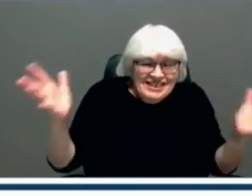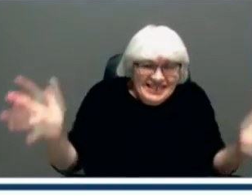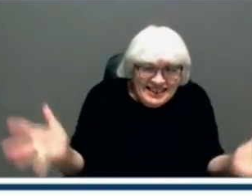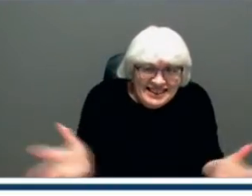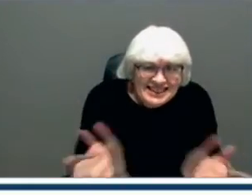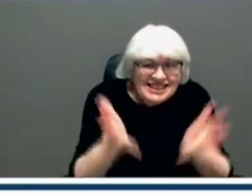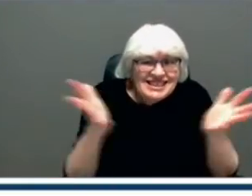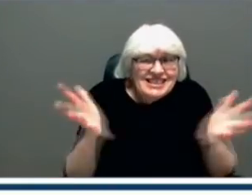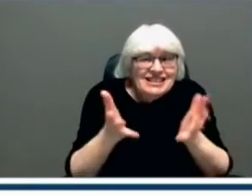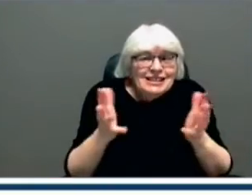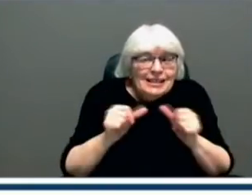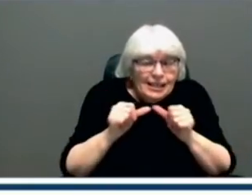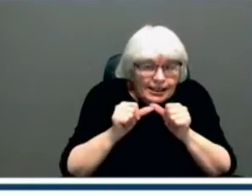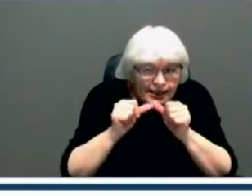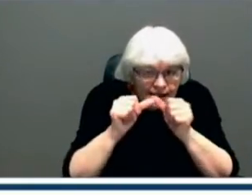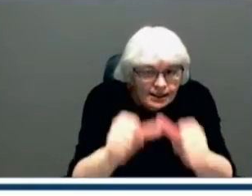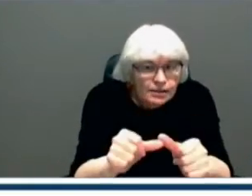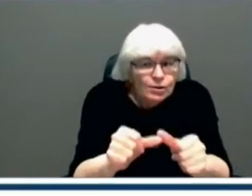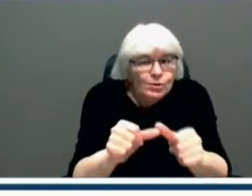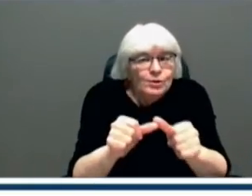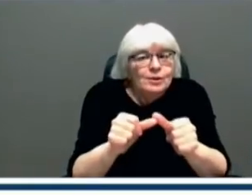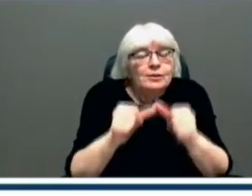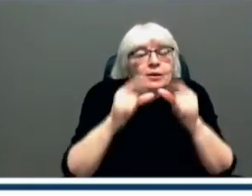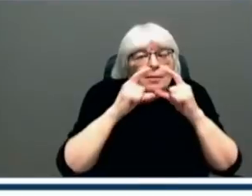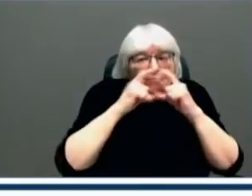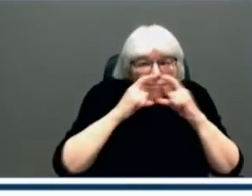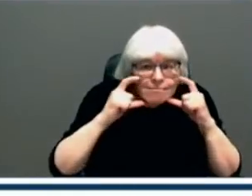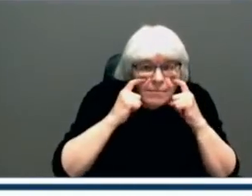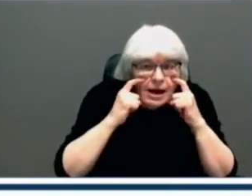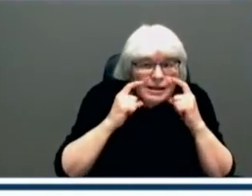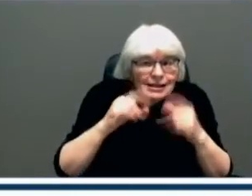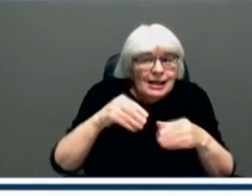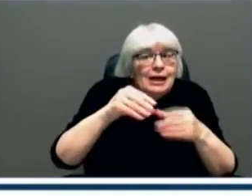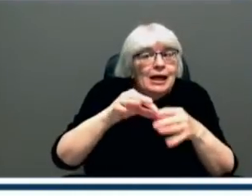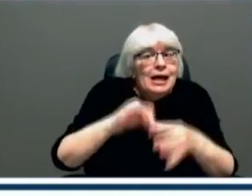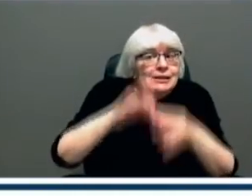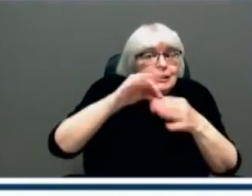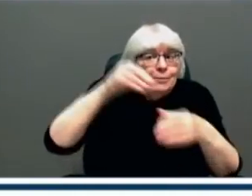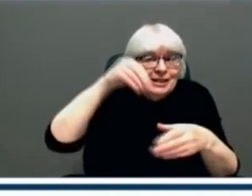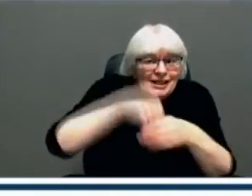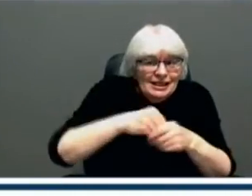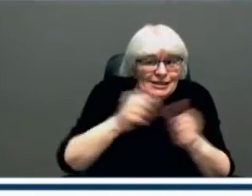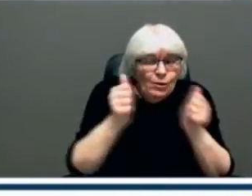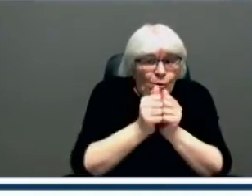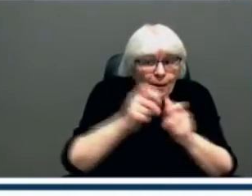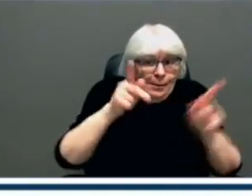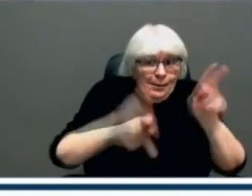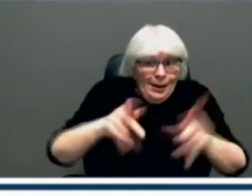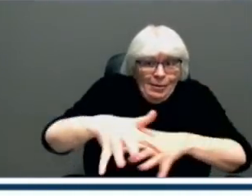masks, especially in the indoor places when they're close around other people and they can't distance.